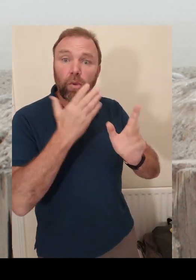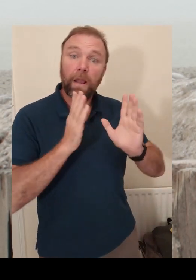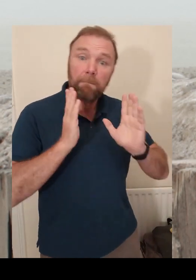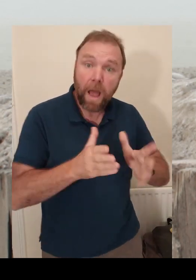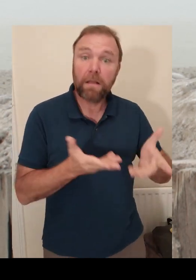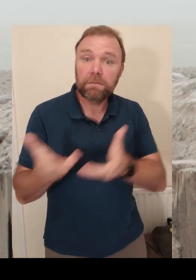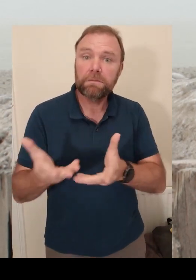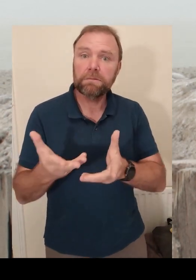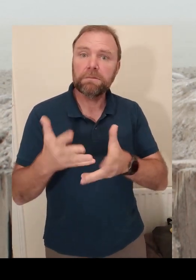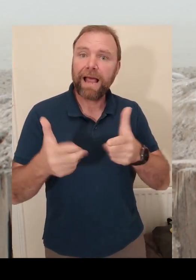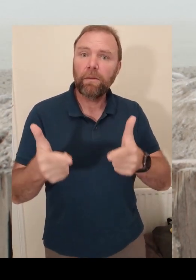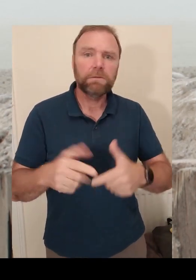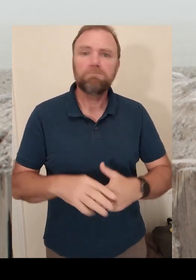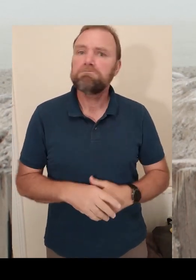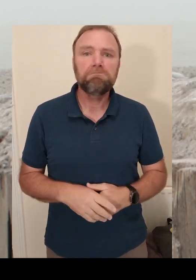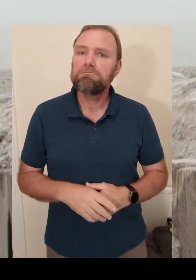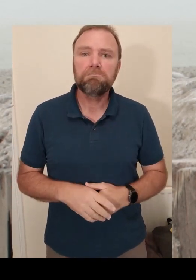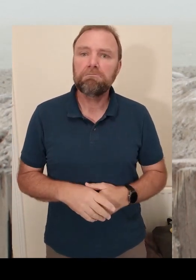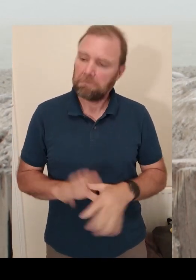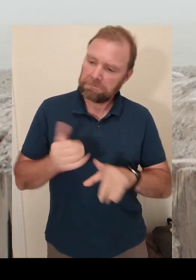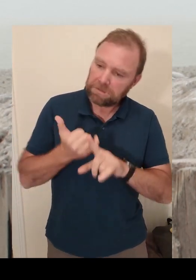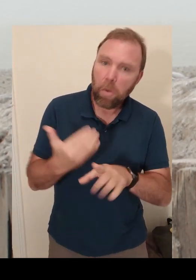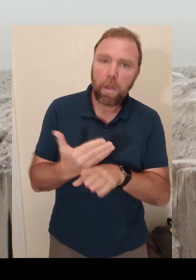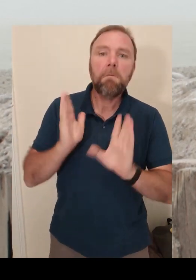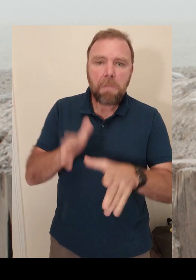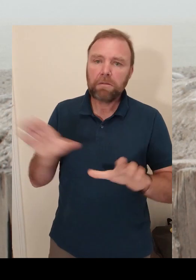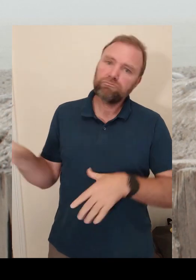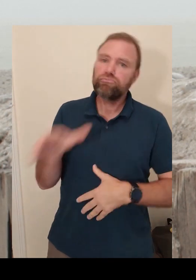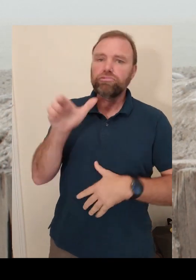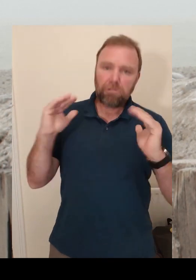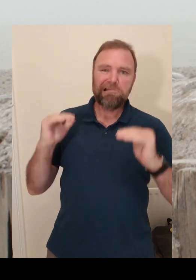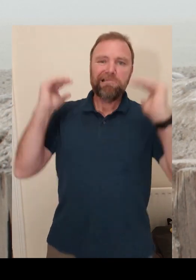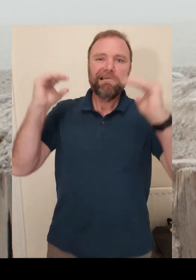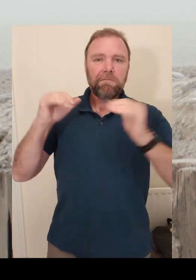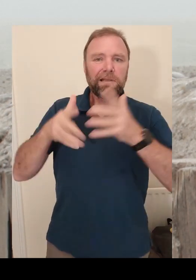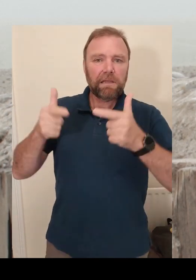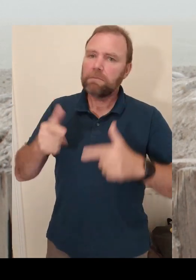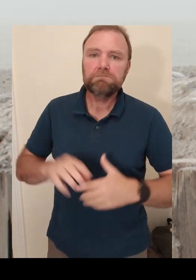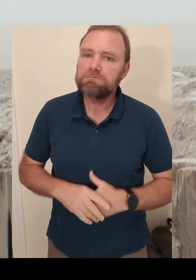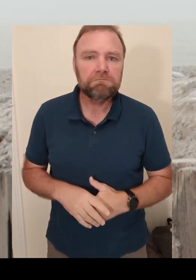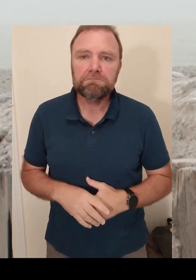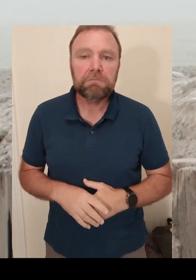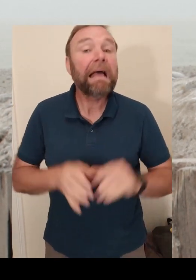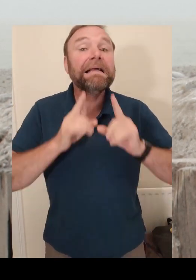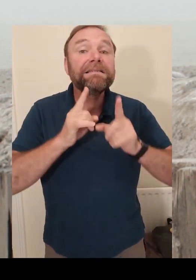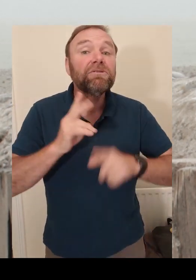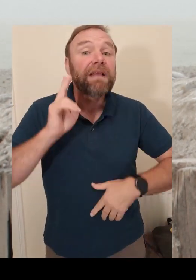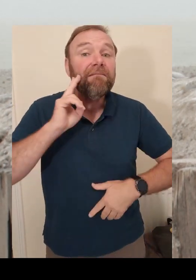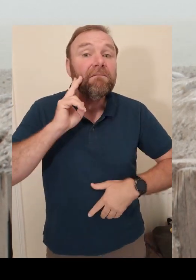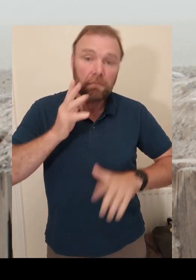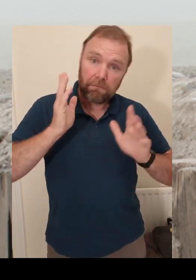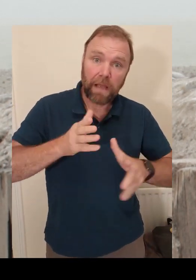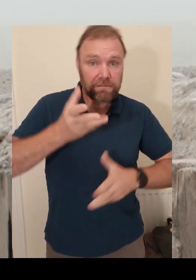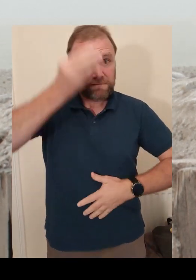obligation for them to be provided with sign language by educators or support workers. So teachers of the